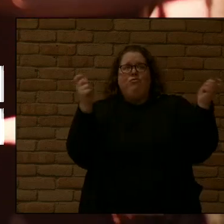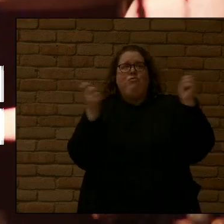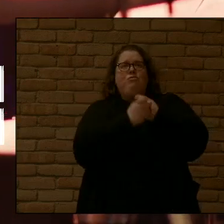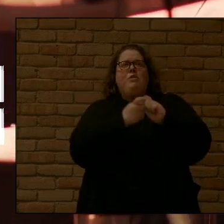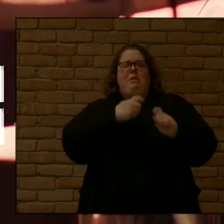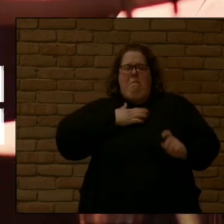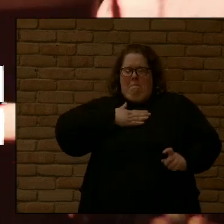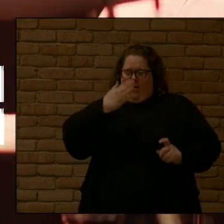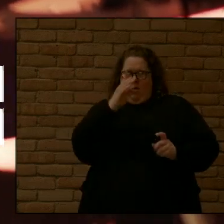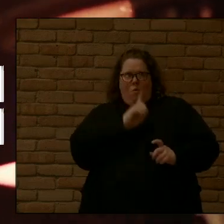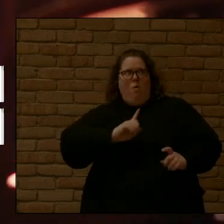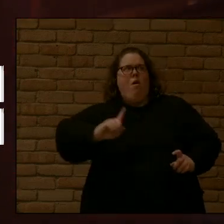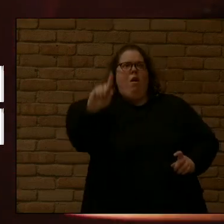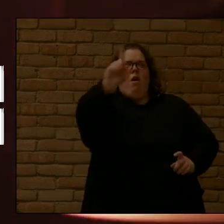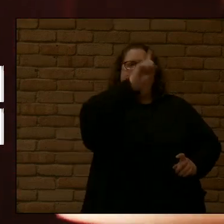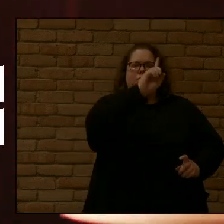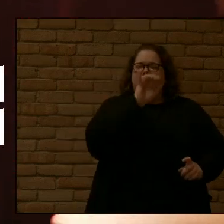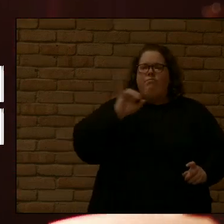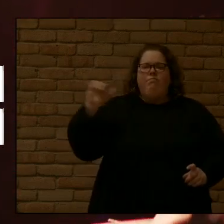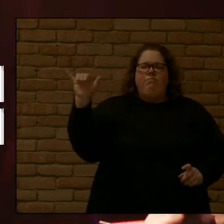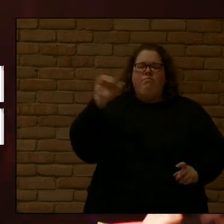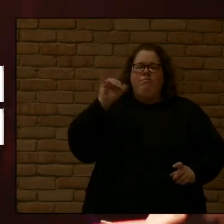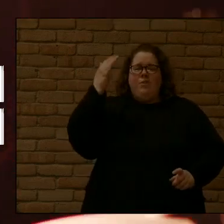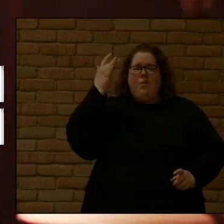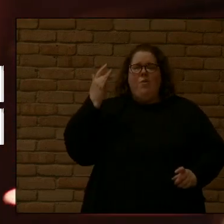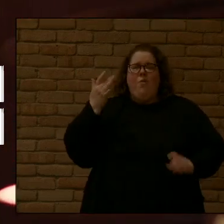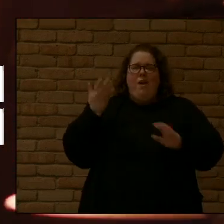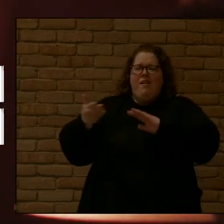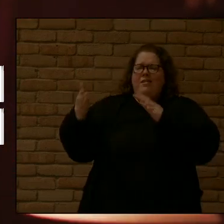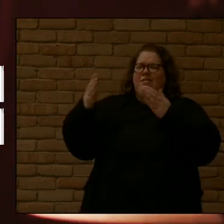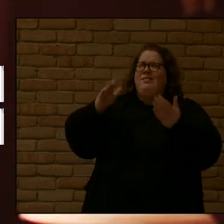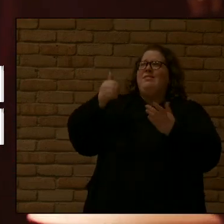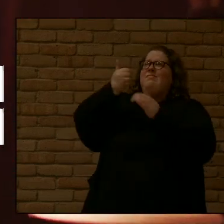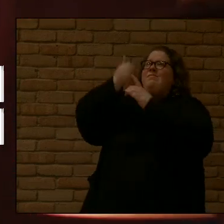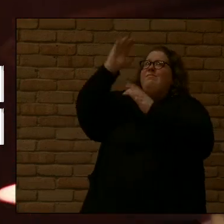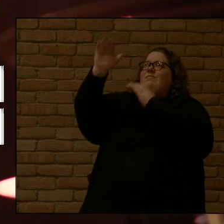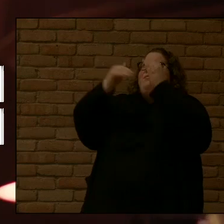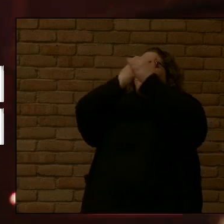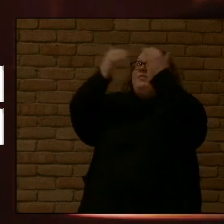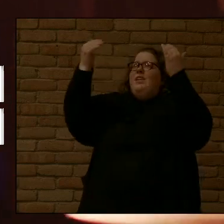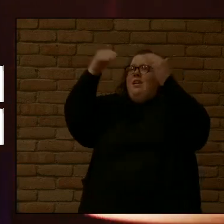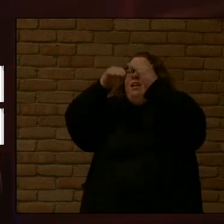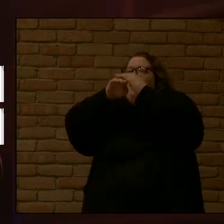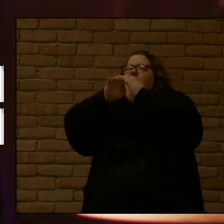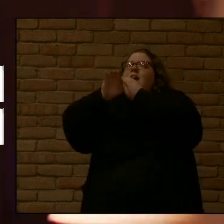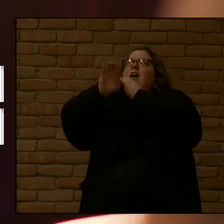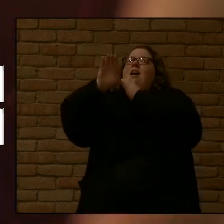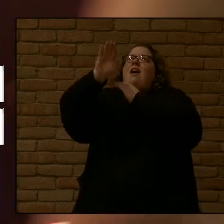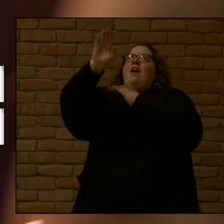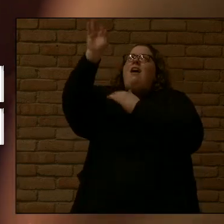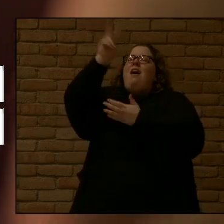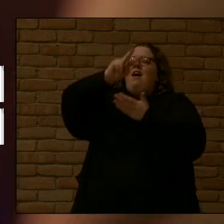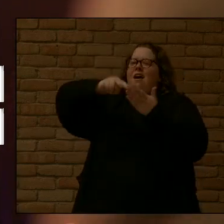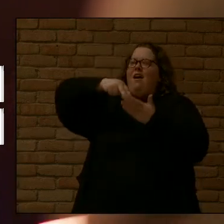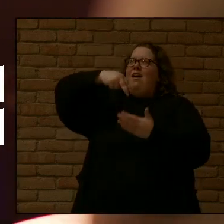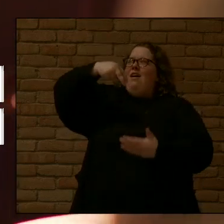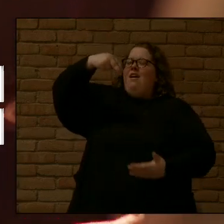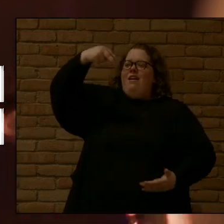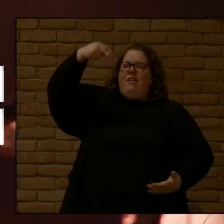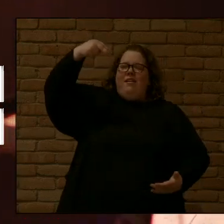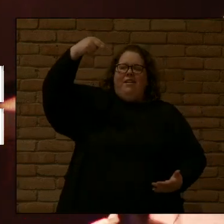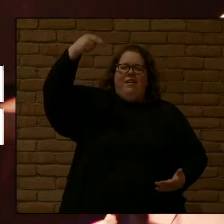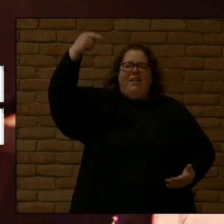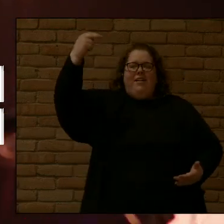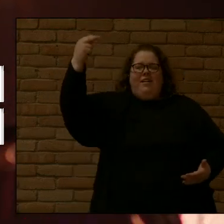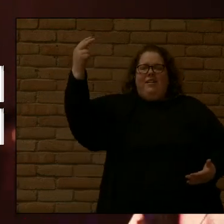you. Because death is just the doorway to resurrected life. If